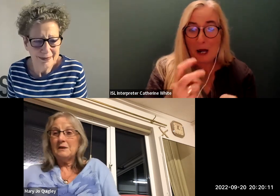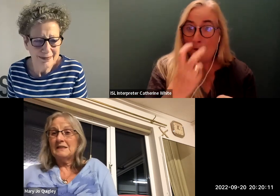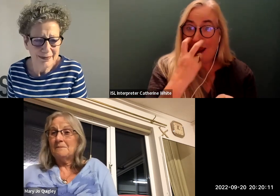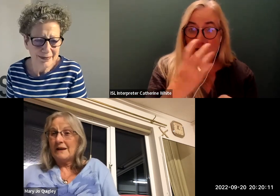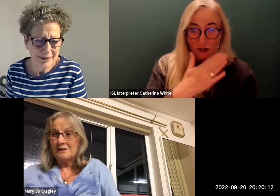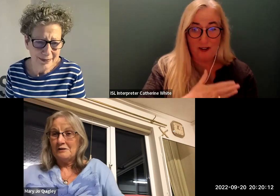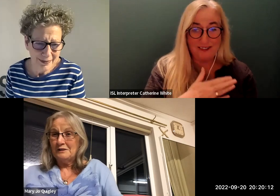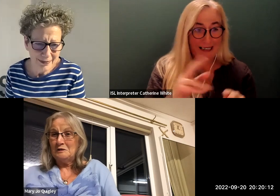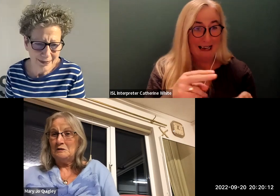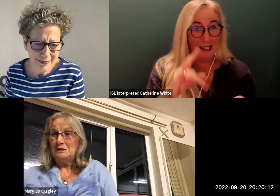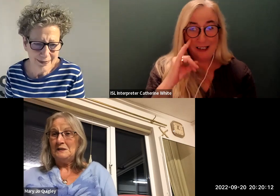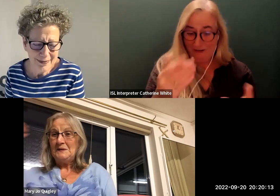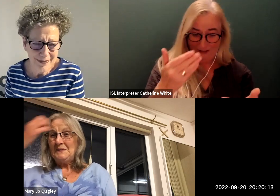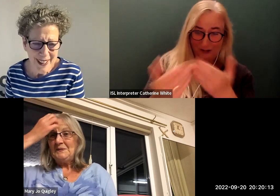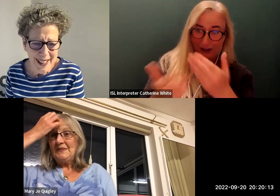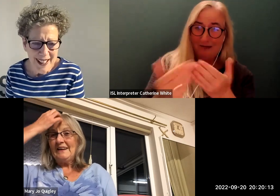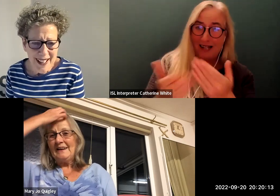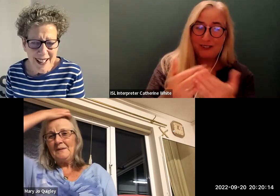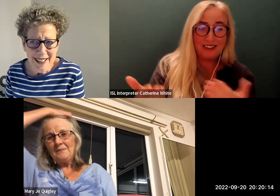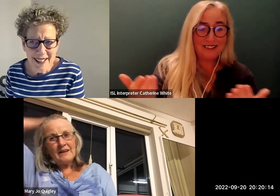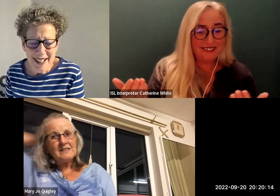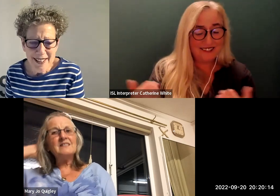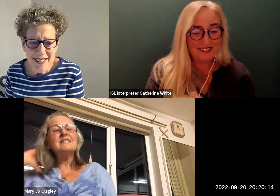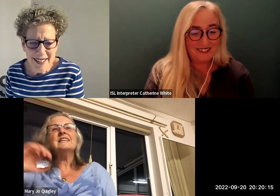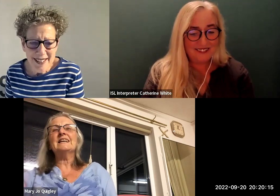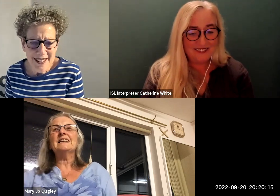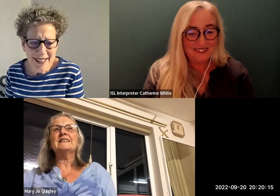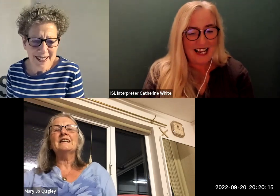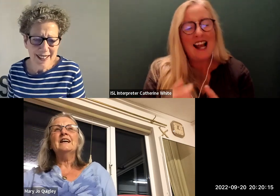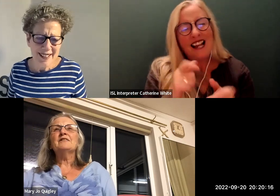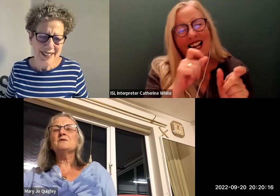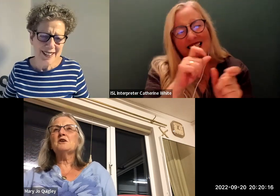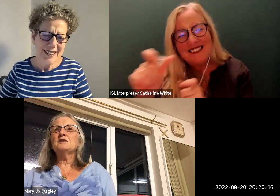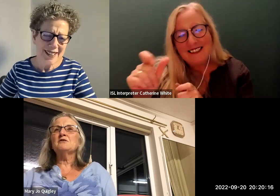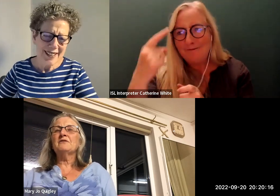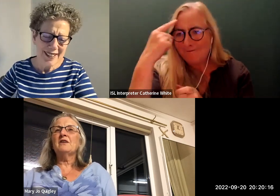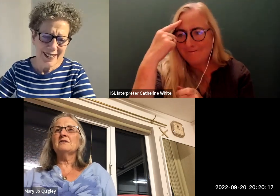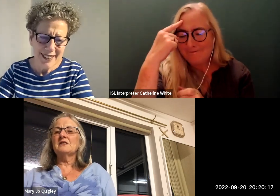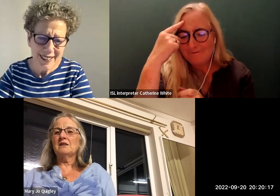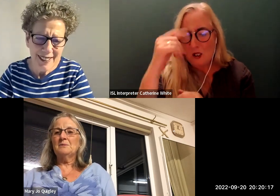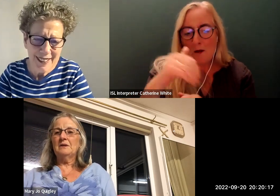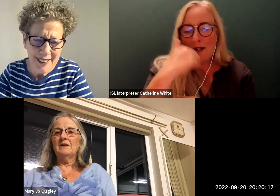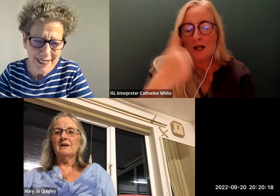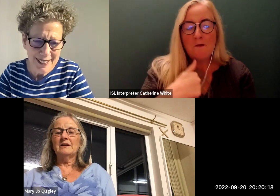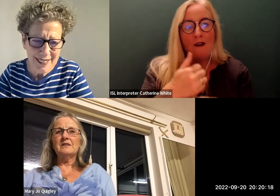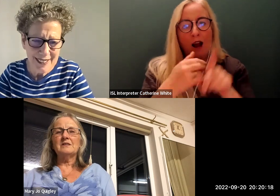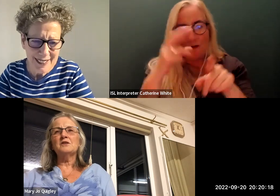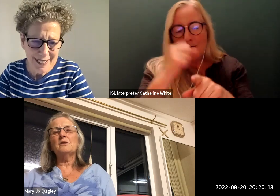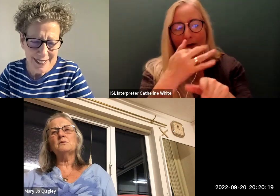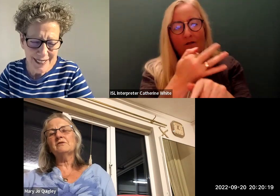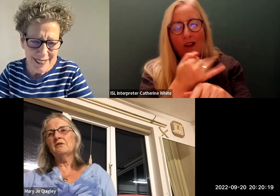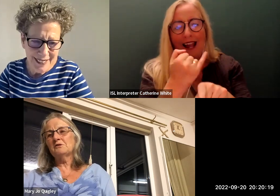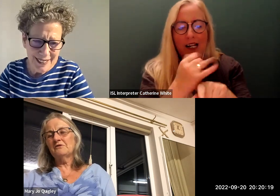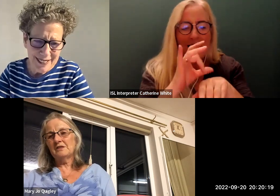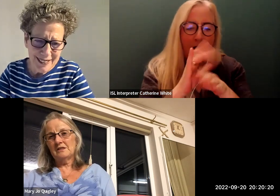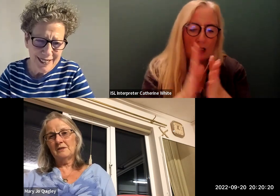But what did it matter, you know? And I still think that there was a cousin of my father's in hospital, and I said, you know, I